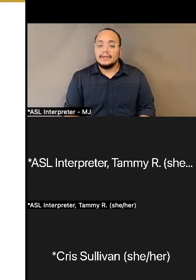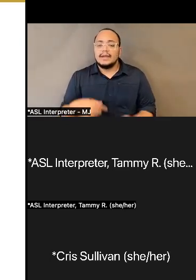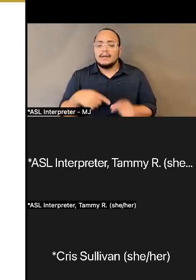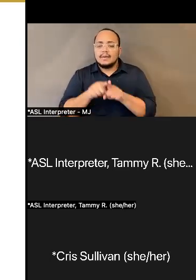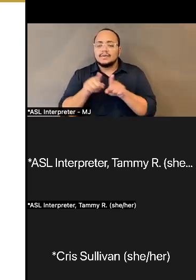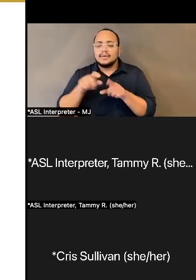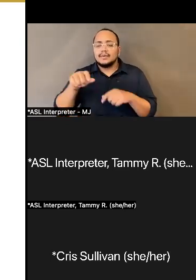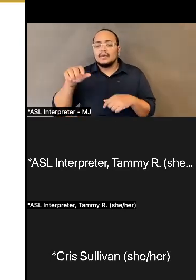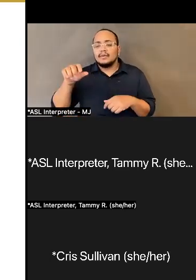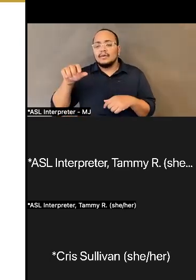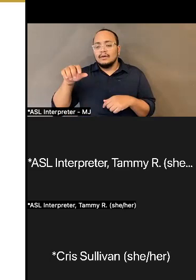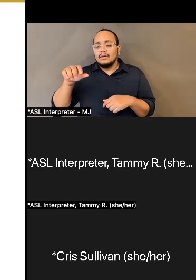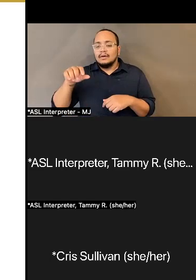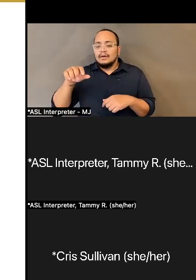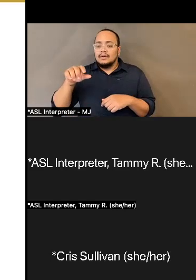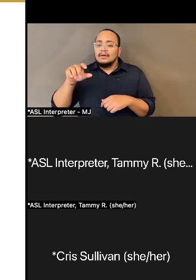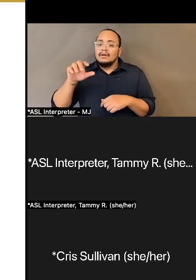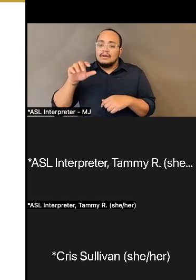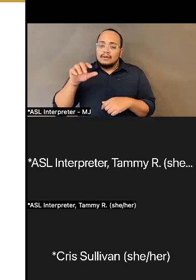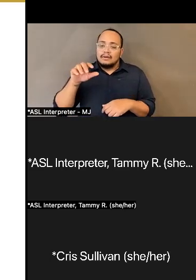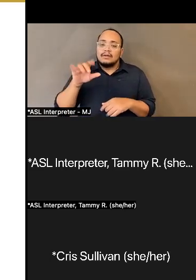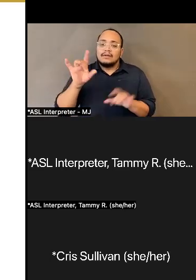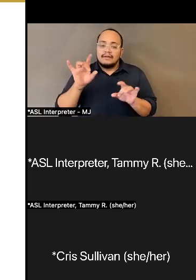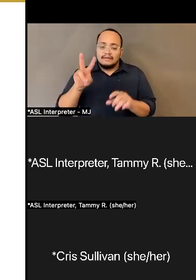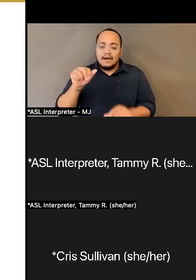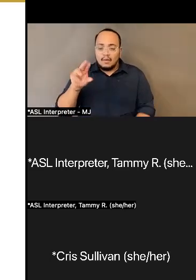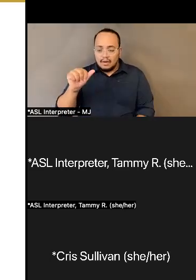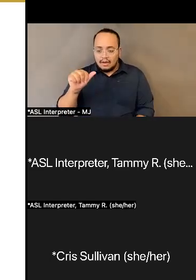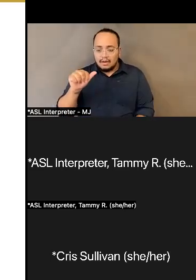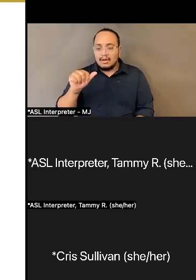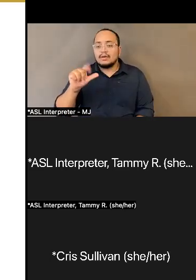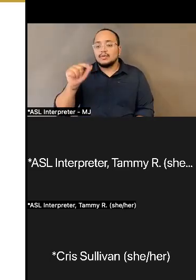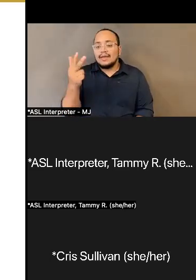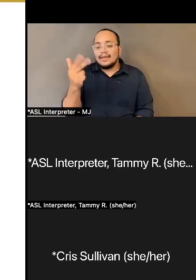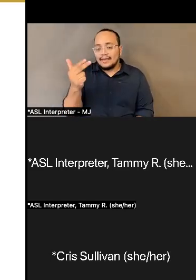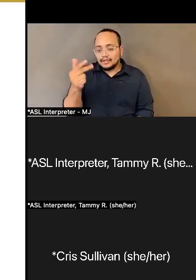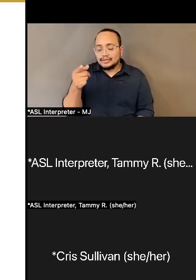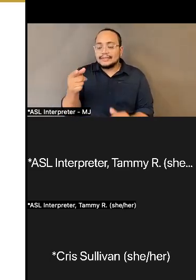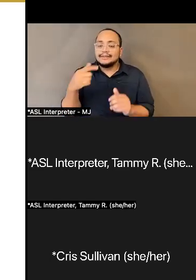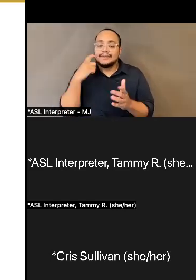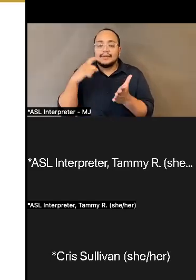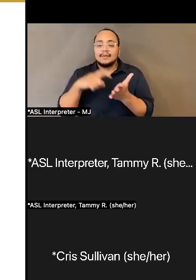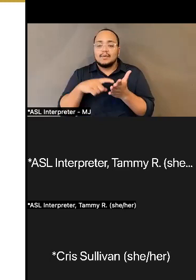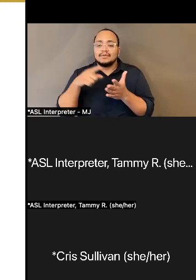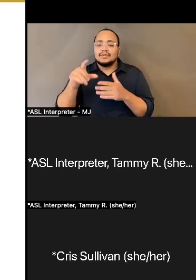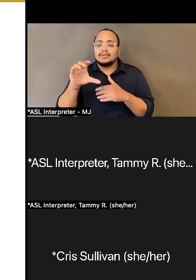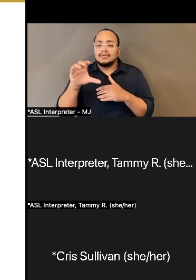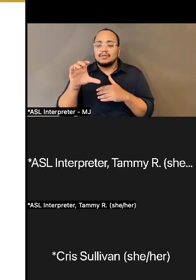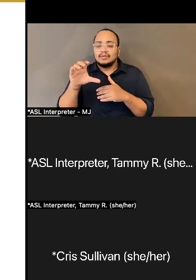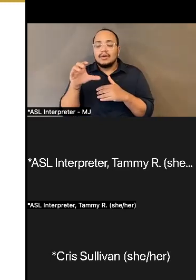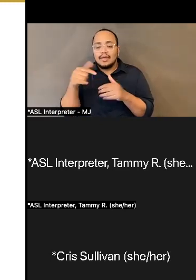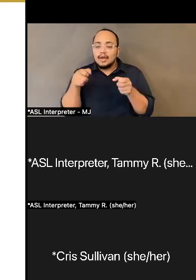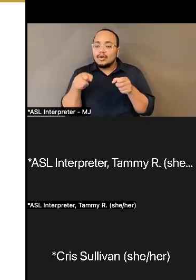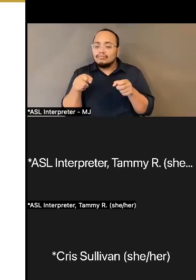tribes that wanted to participate in what was previously known as special domestic violence criminal jurisdiction could